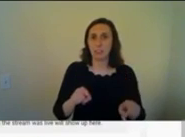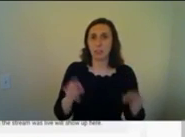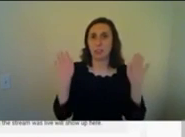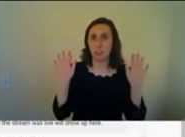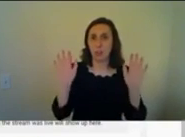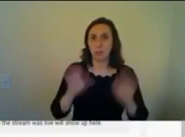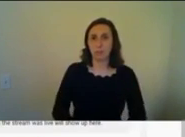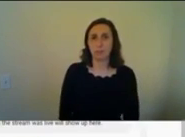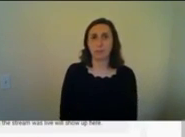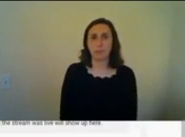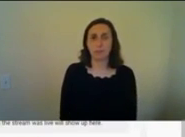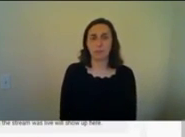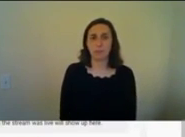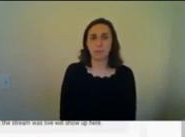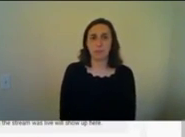this.